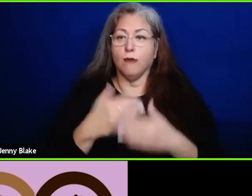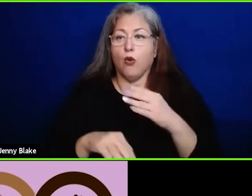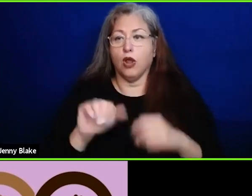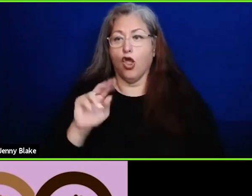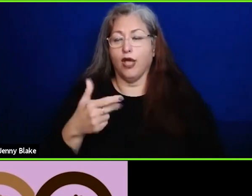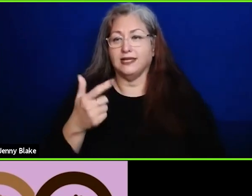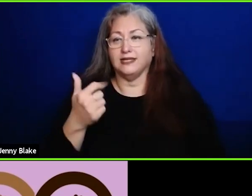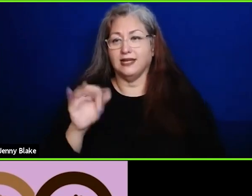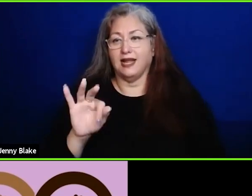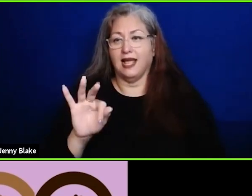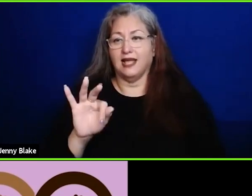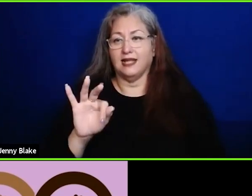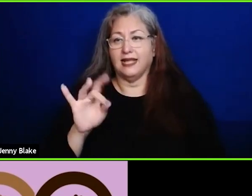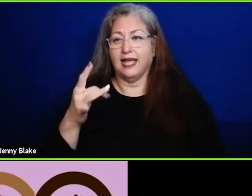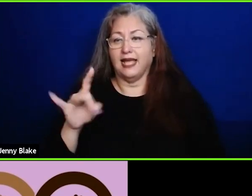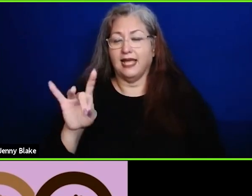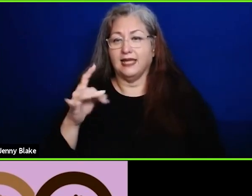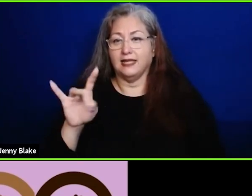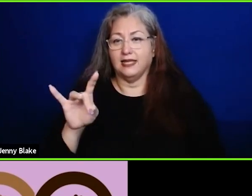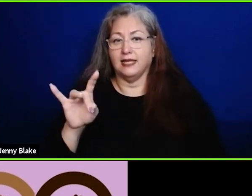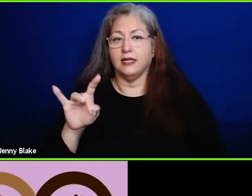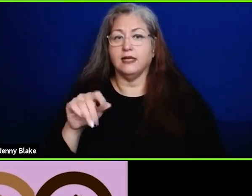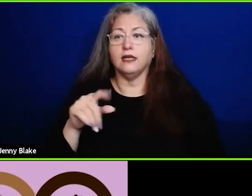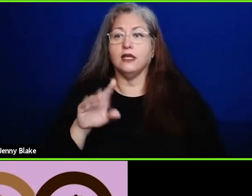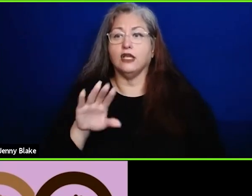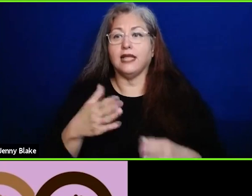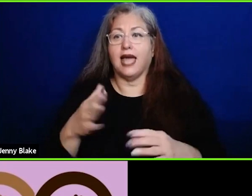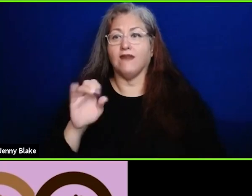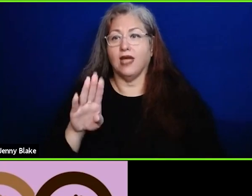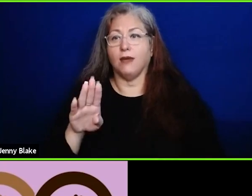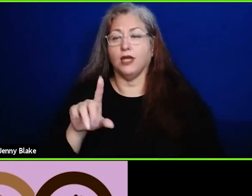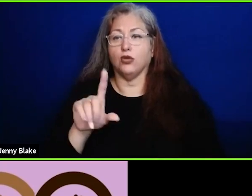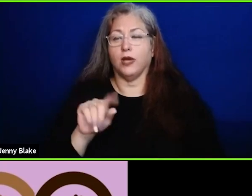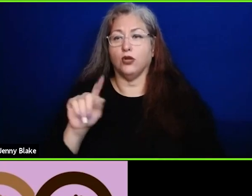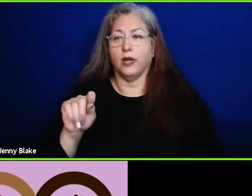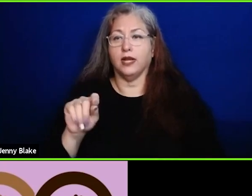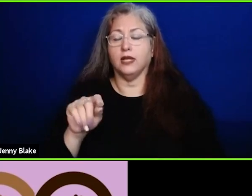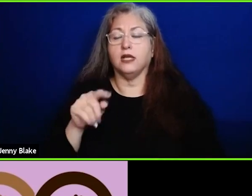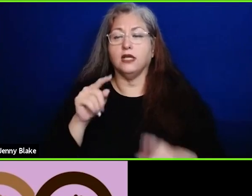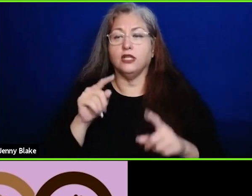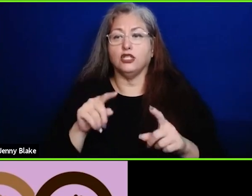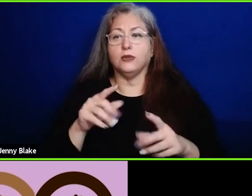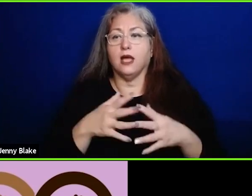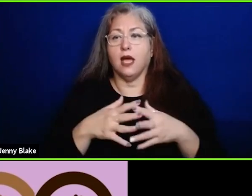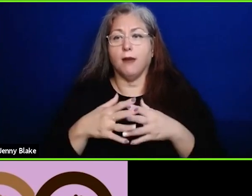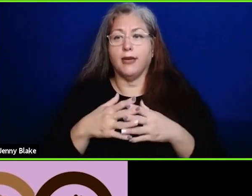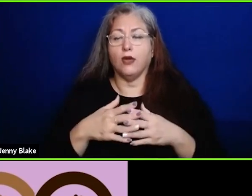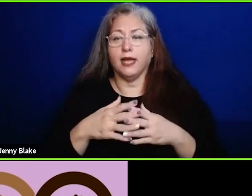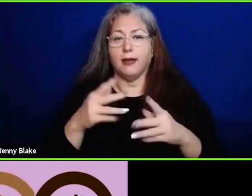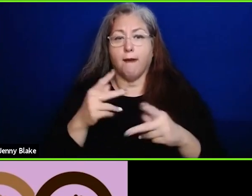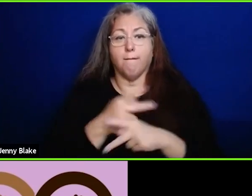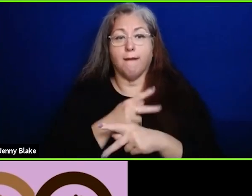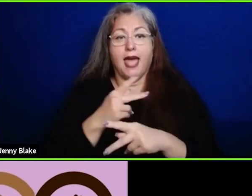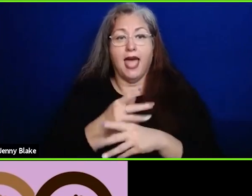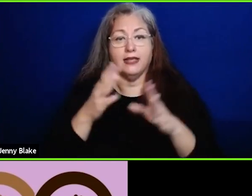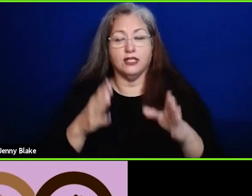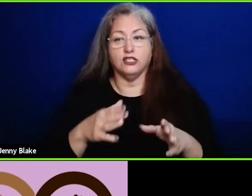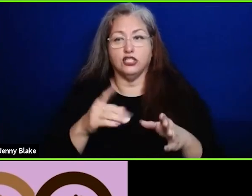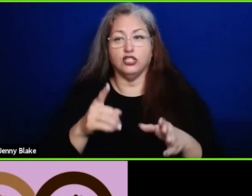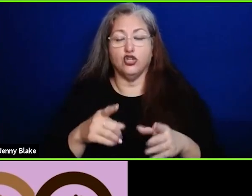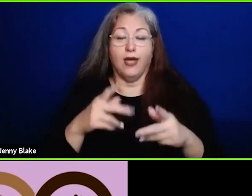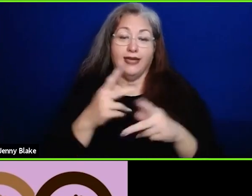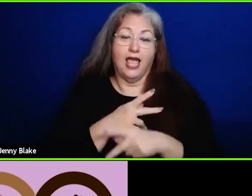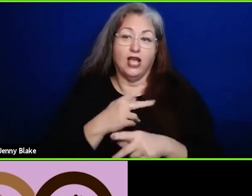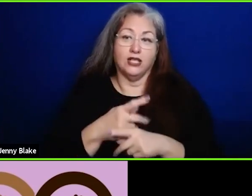August 1918. Died in February 2020. She was an American mathematician whose calculations